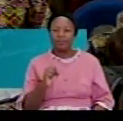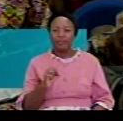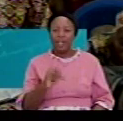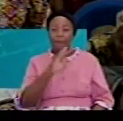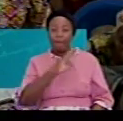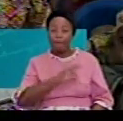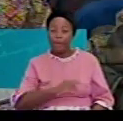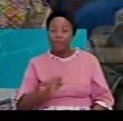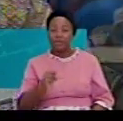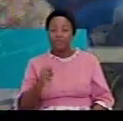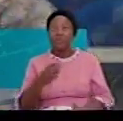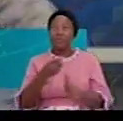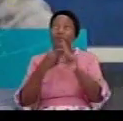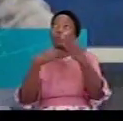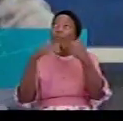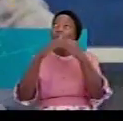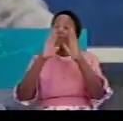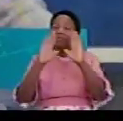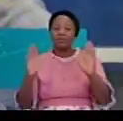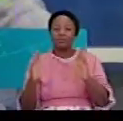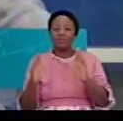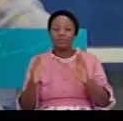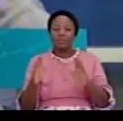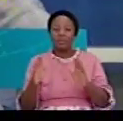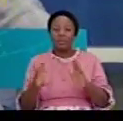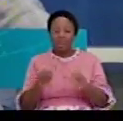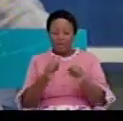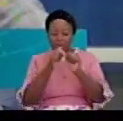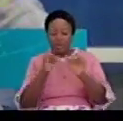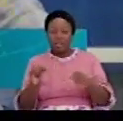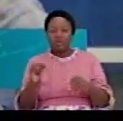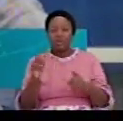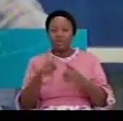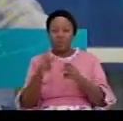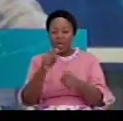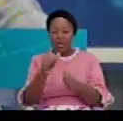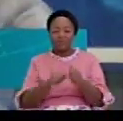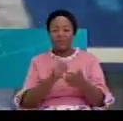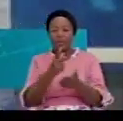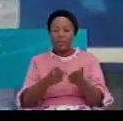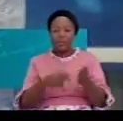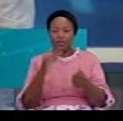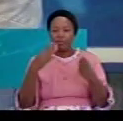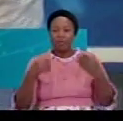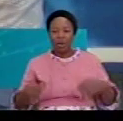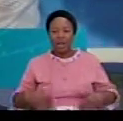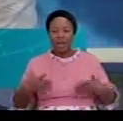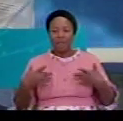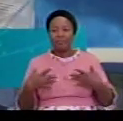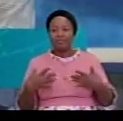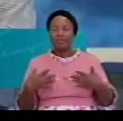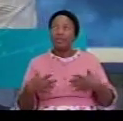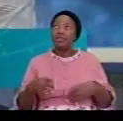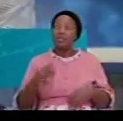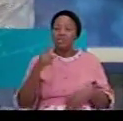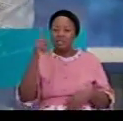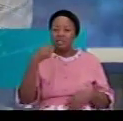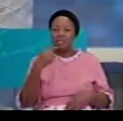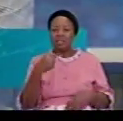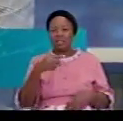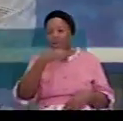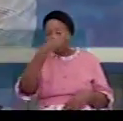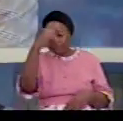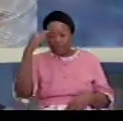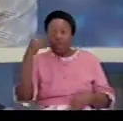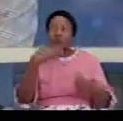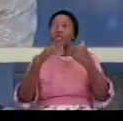Benefits from heaven. Blessing to every part of your life. It says, because